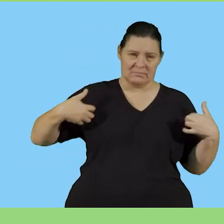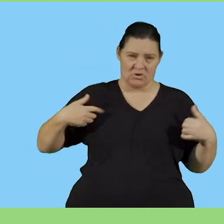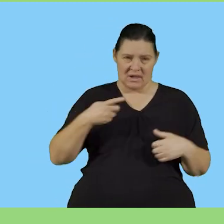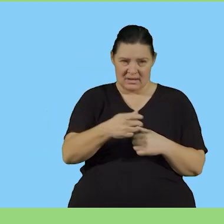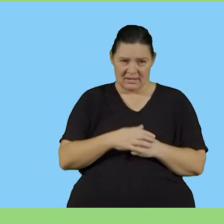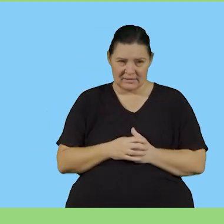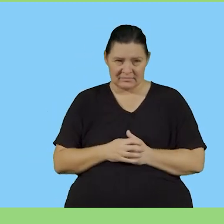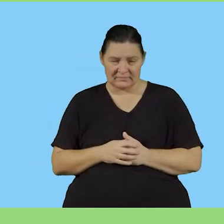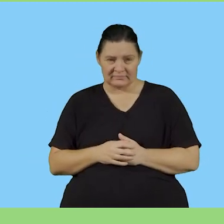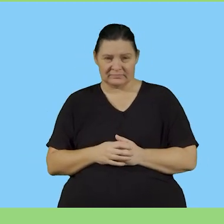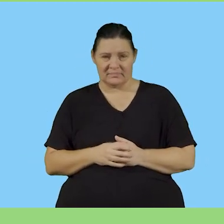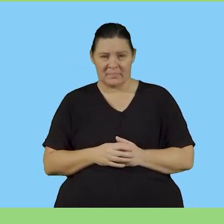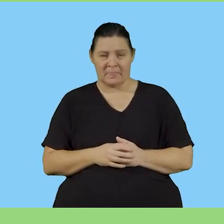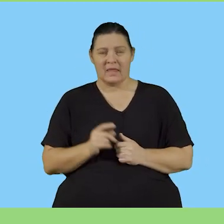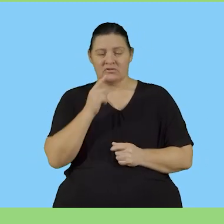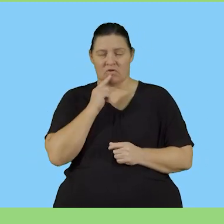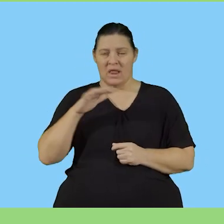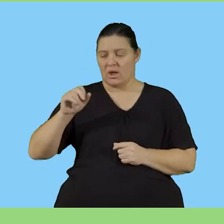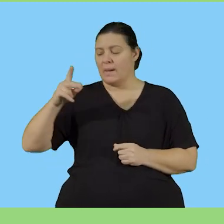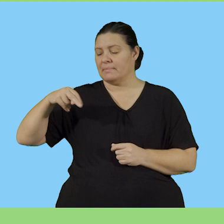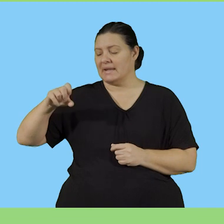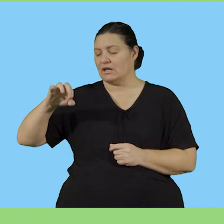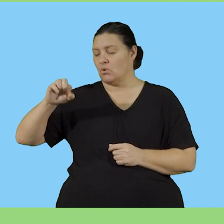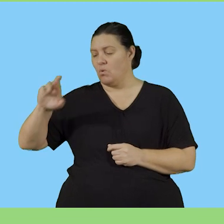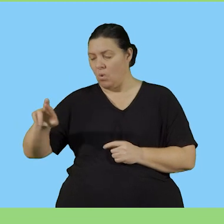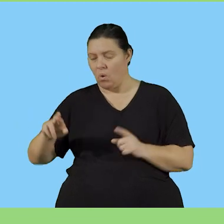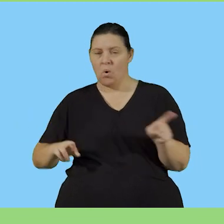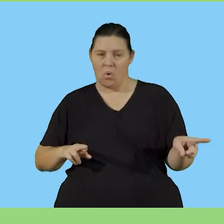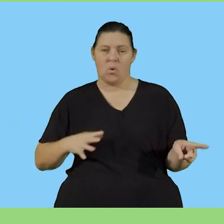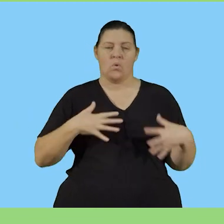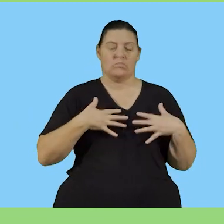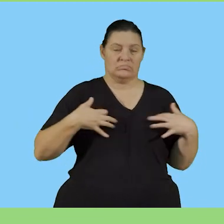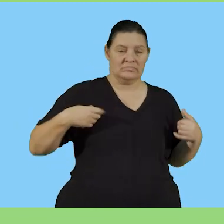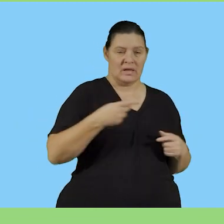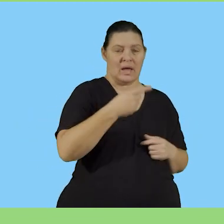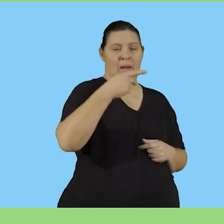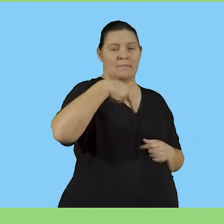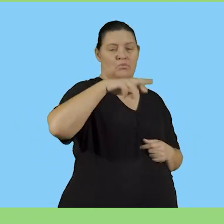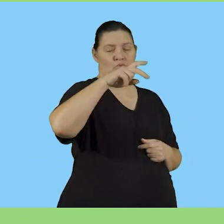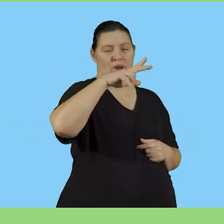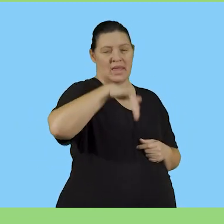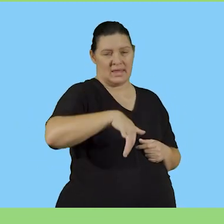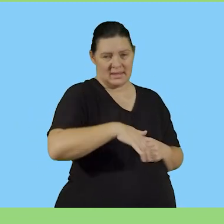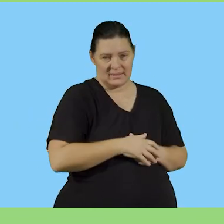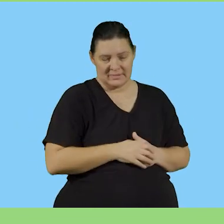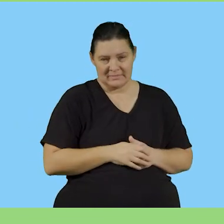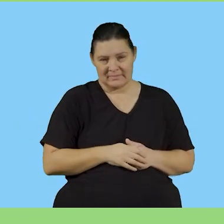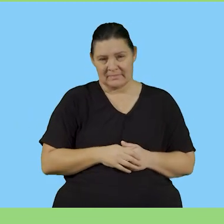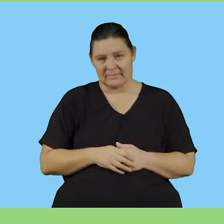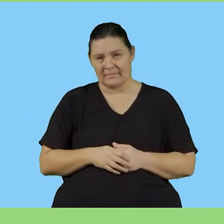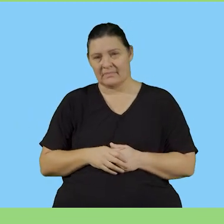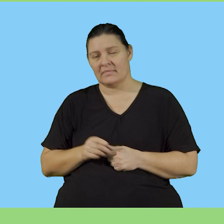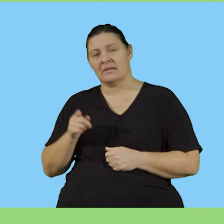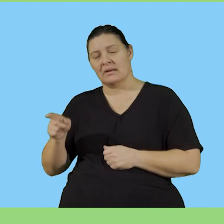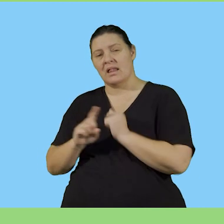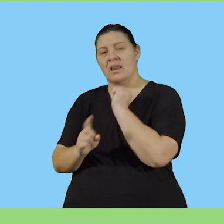this picture, we have a lion that is eating the zebra. So the lion is the one that's benefiting here because it is feeding on its prey, which is the